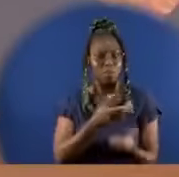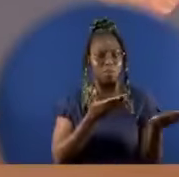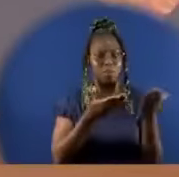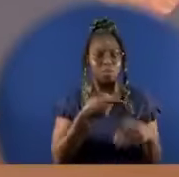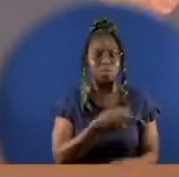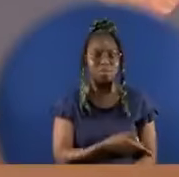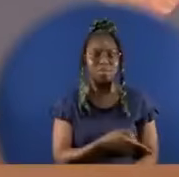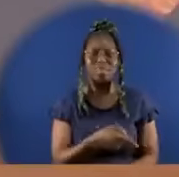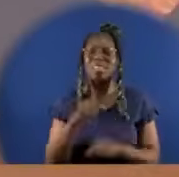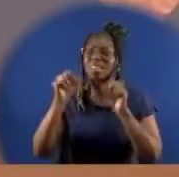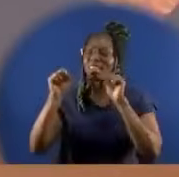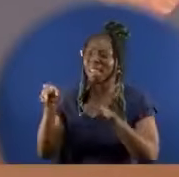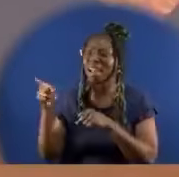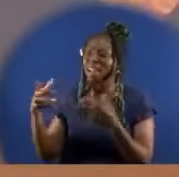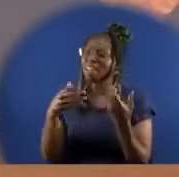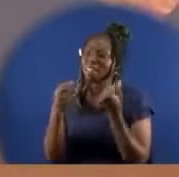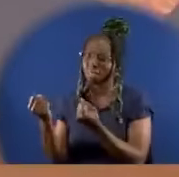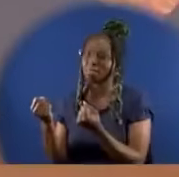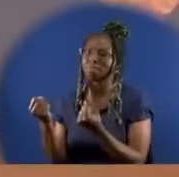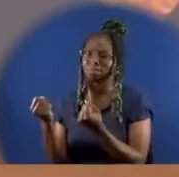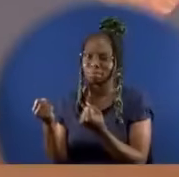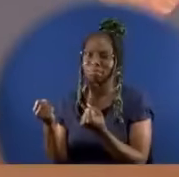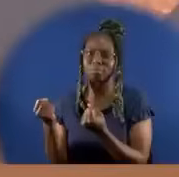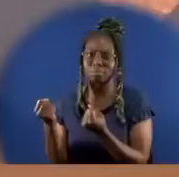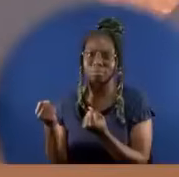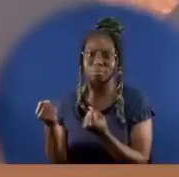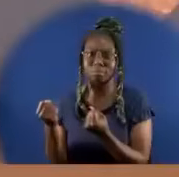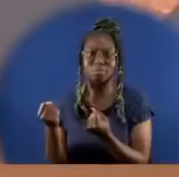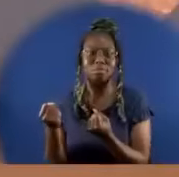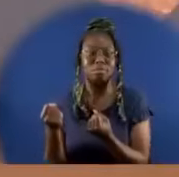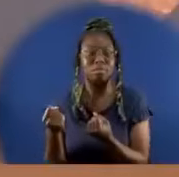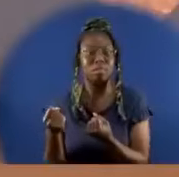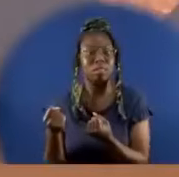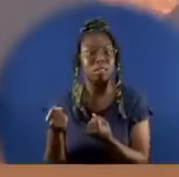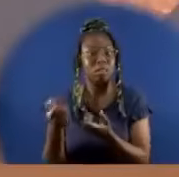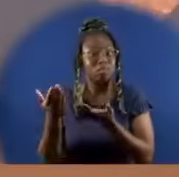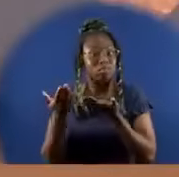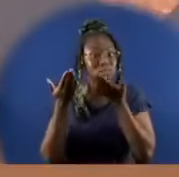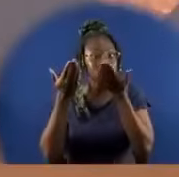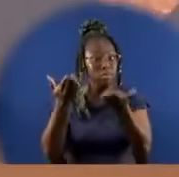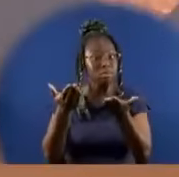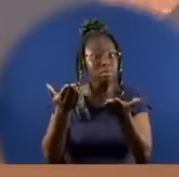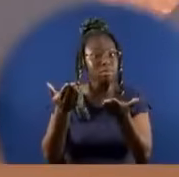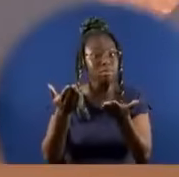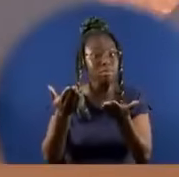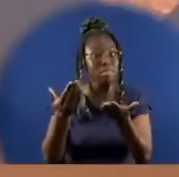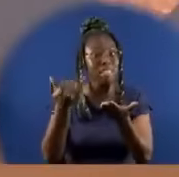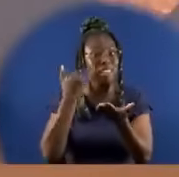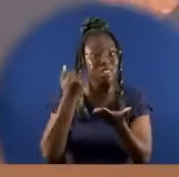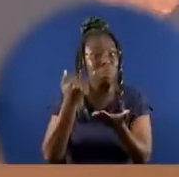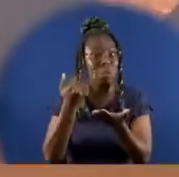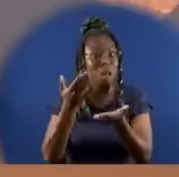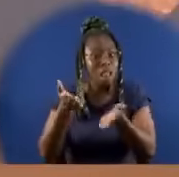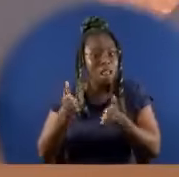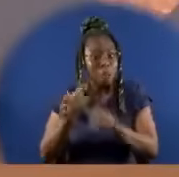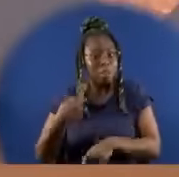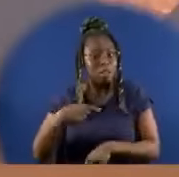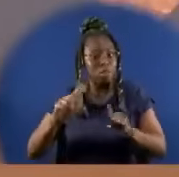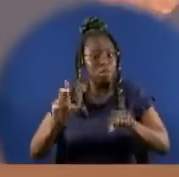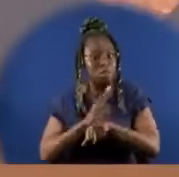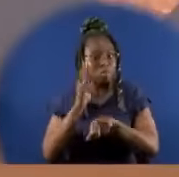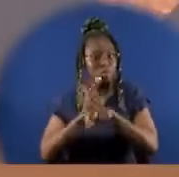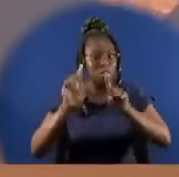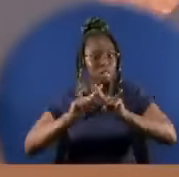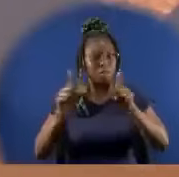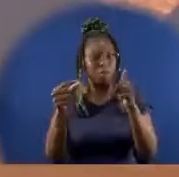like nobody else can. And so he sent the elders. And I want to suggest, if you'll permit me to use a different word for this, I want